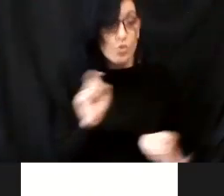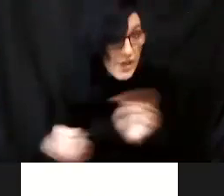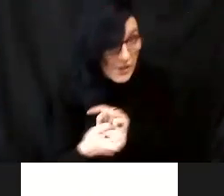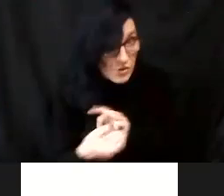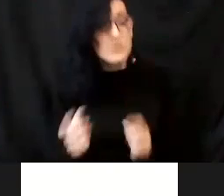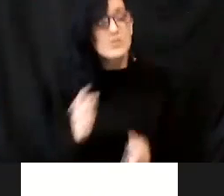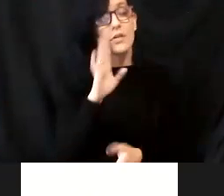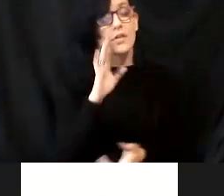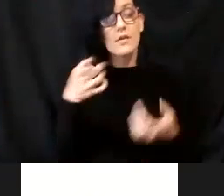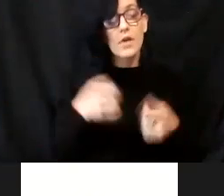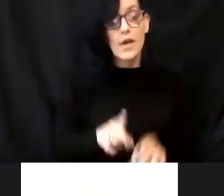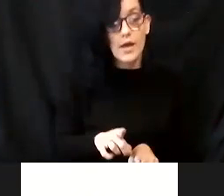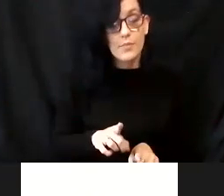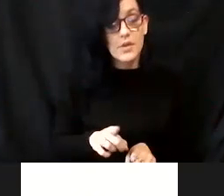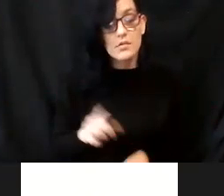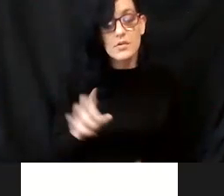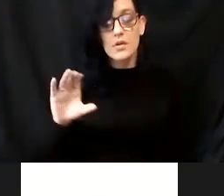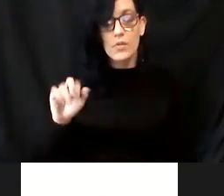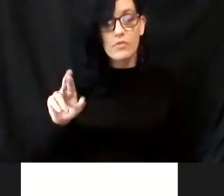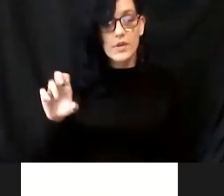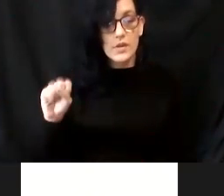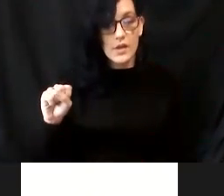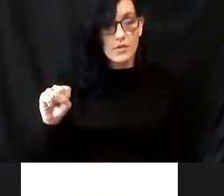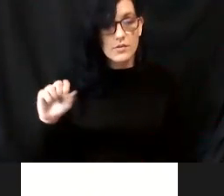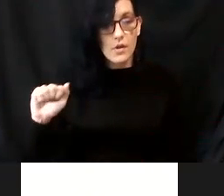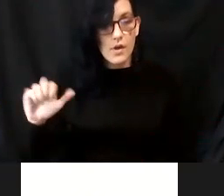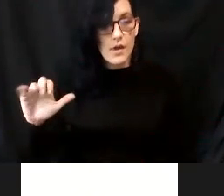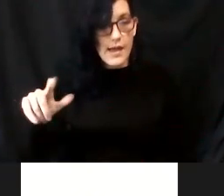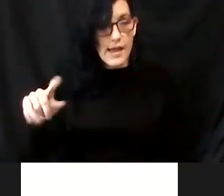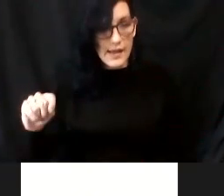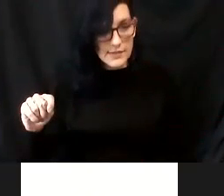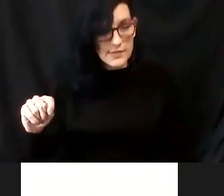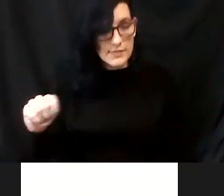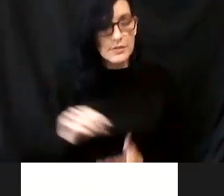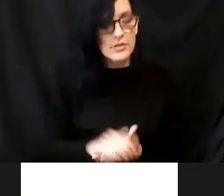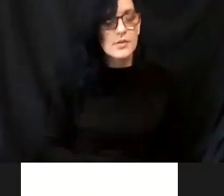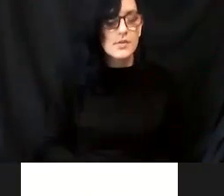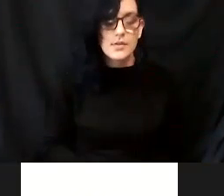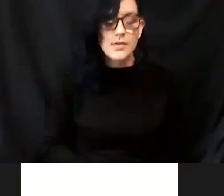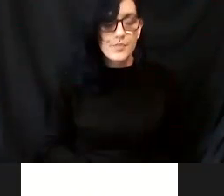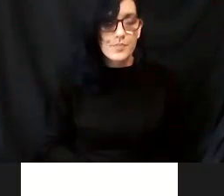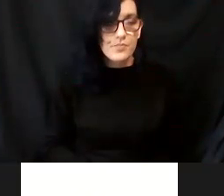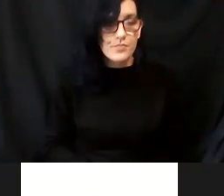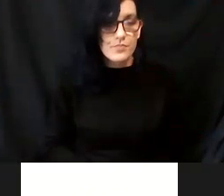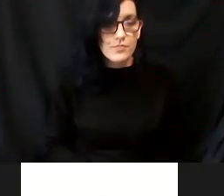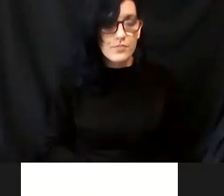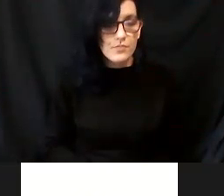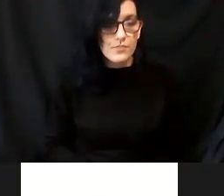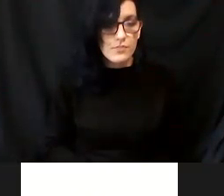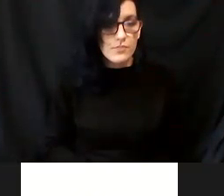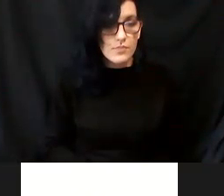about as a result of the CARES Act. I want to spend, I don't want to take too much more time, but I want to